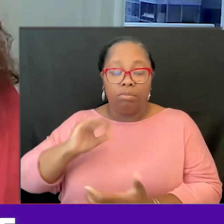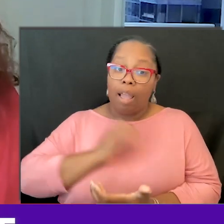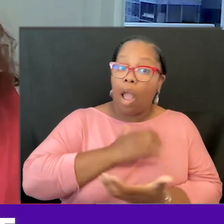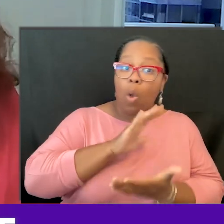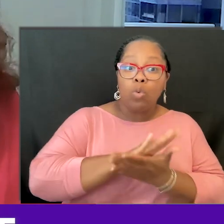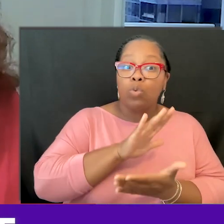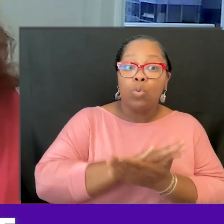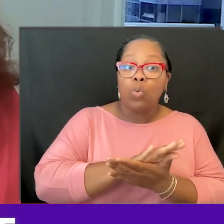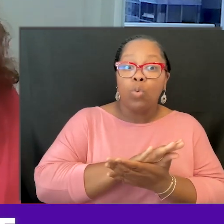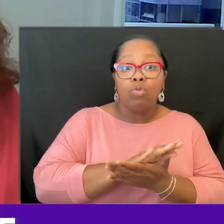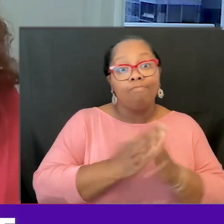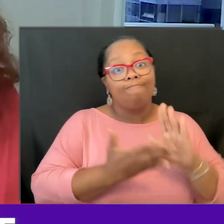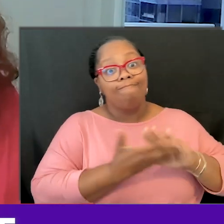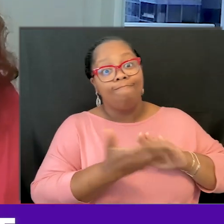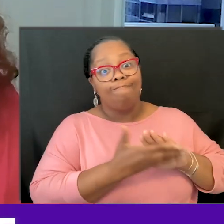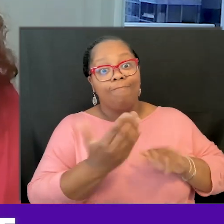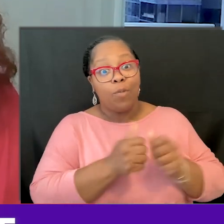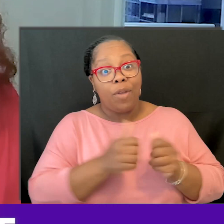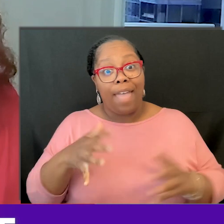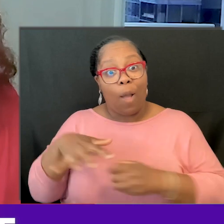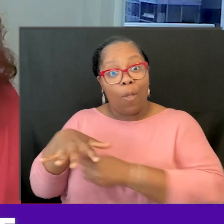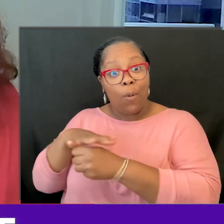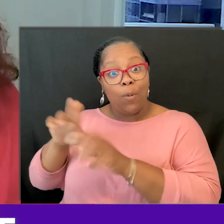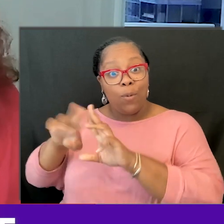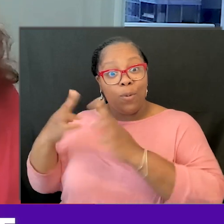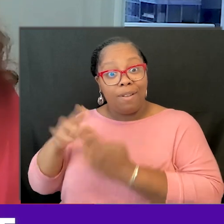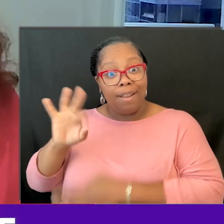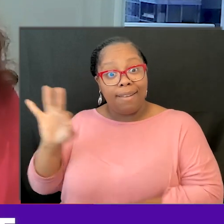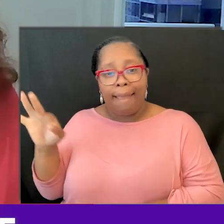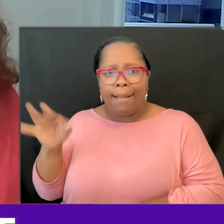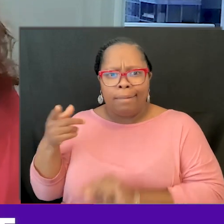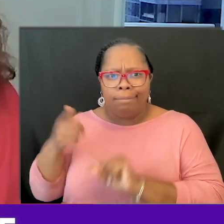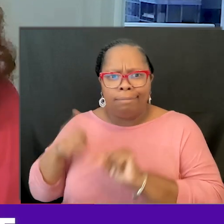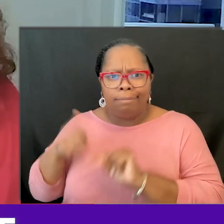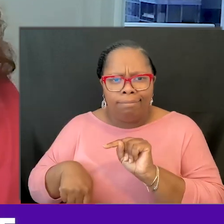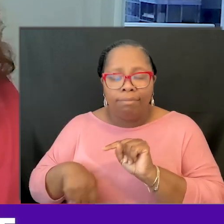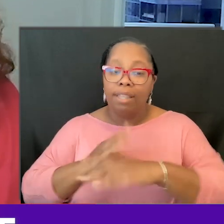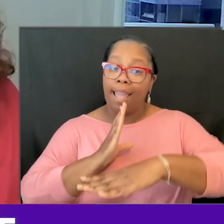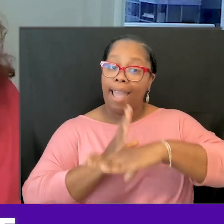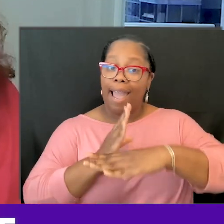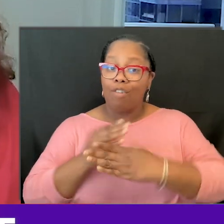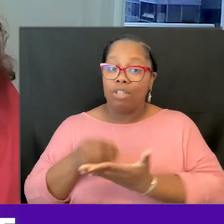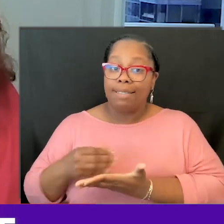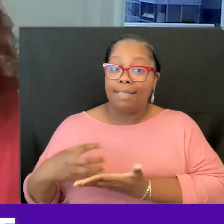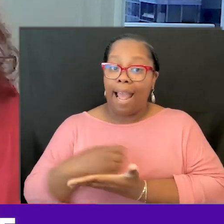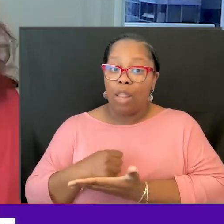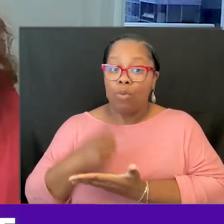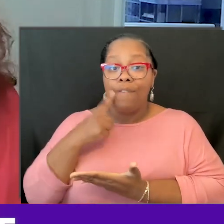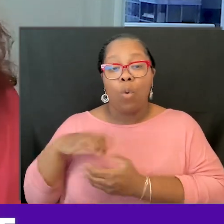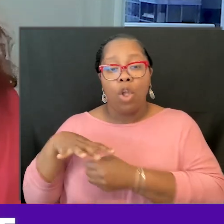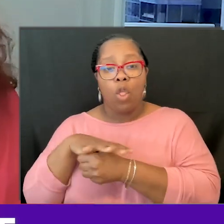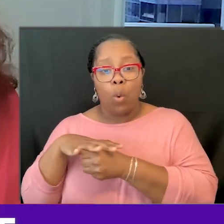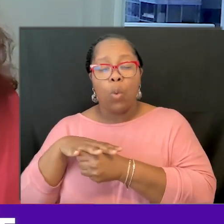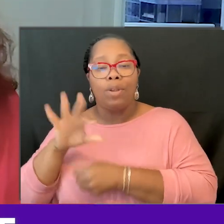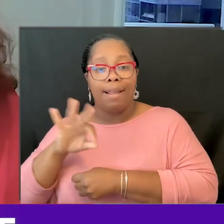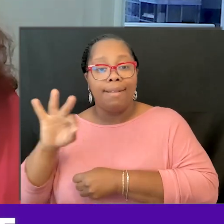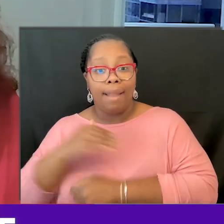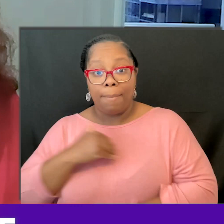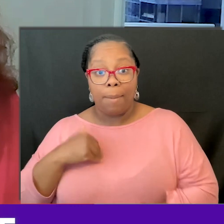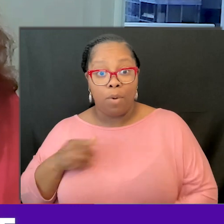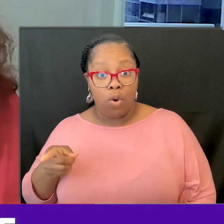run without Local 99. The average salary of a Local 99 member is